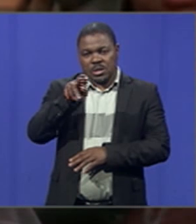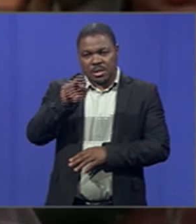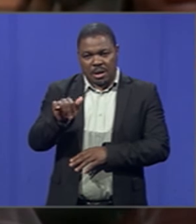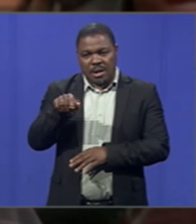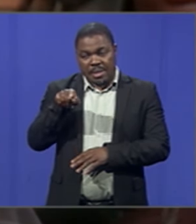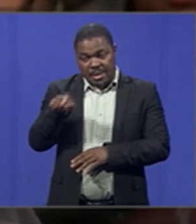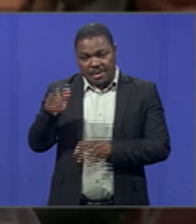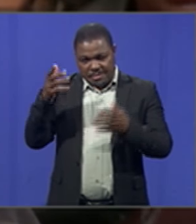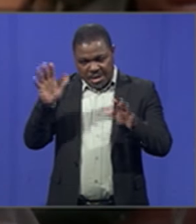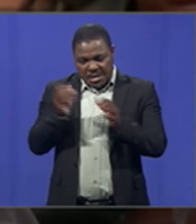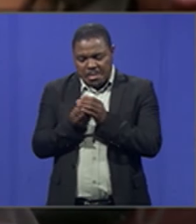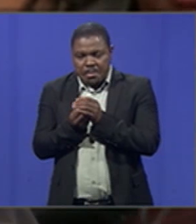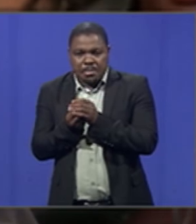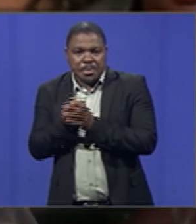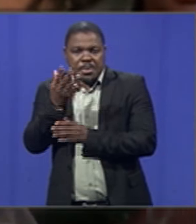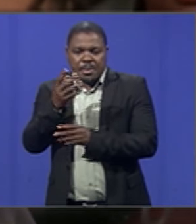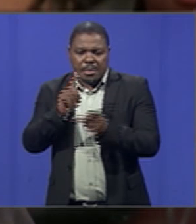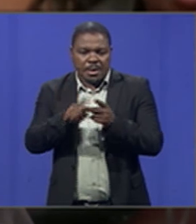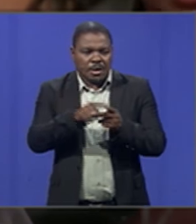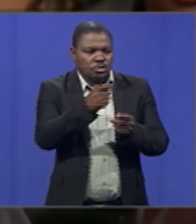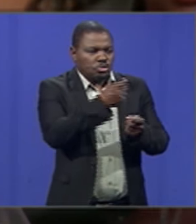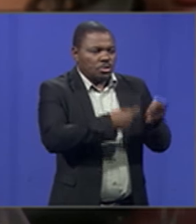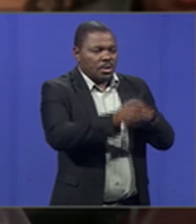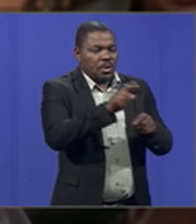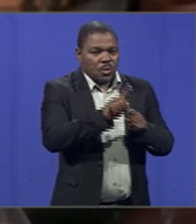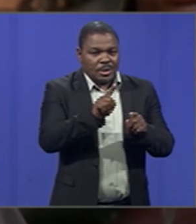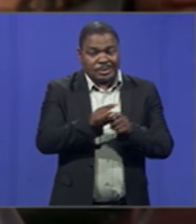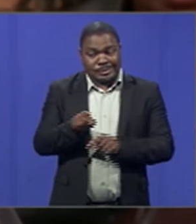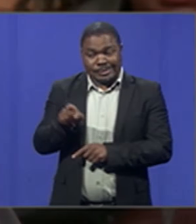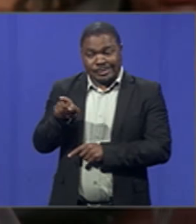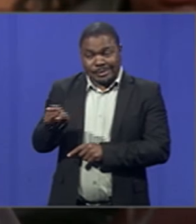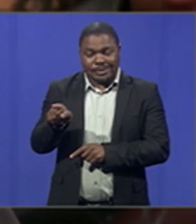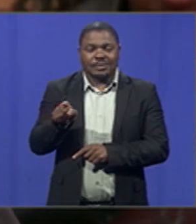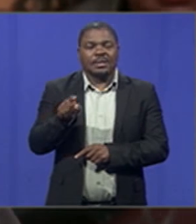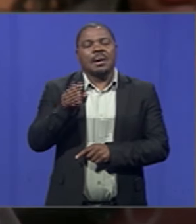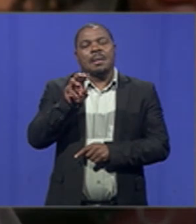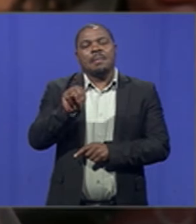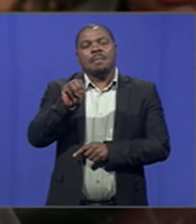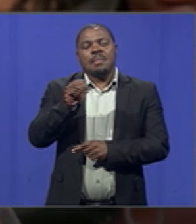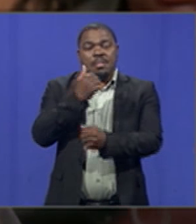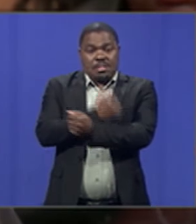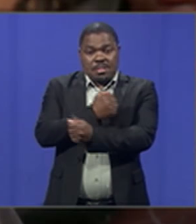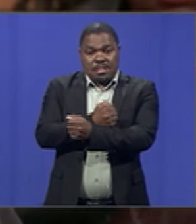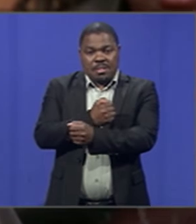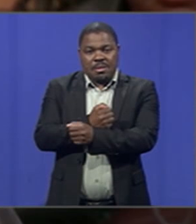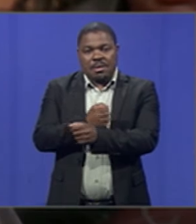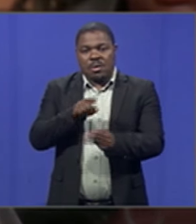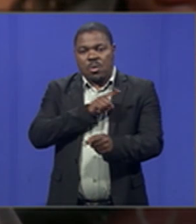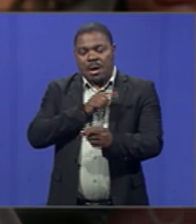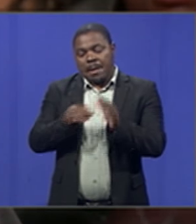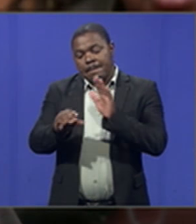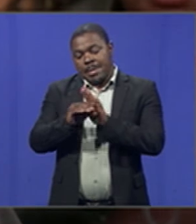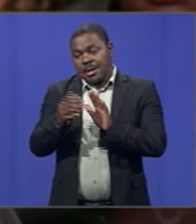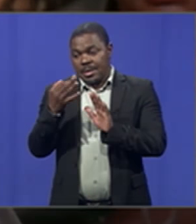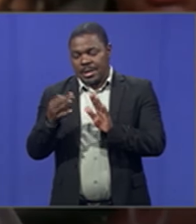unlawfully and intentionally manufacture and supply an undesirable dependent producing substance as listed in Part 3